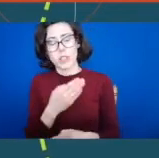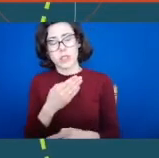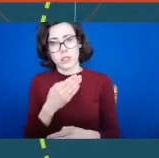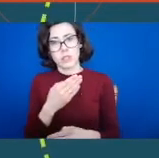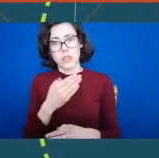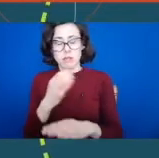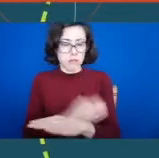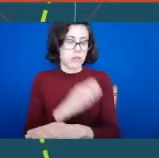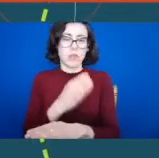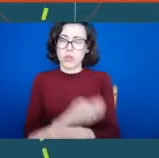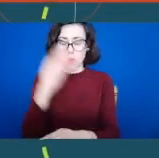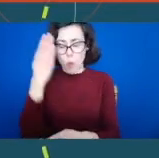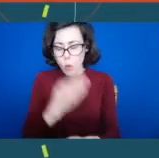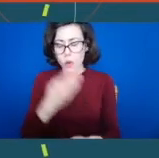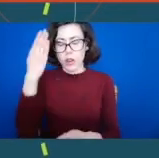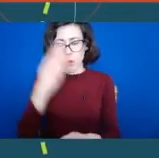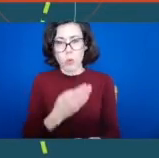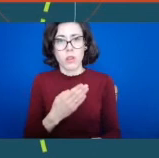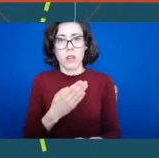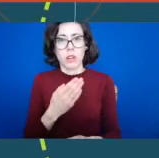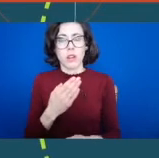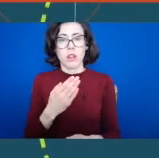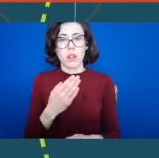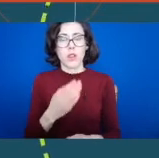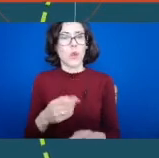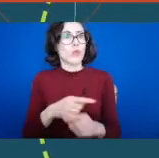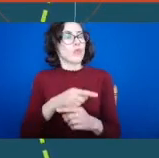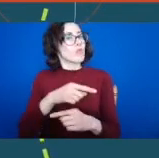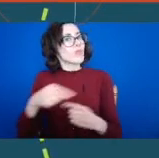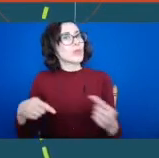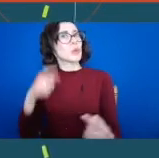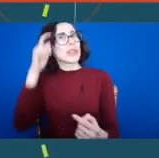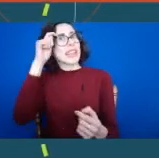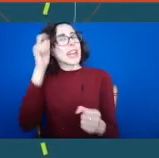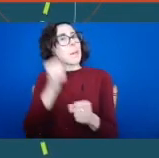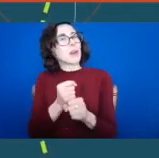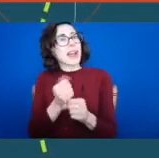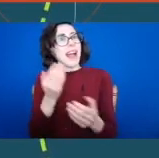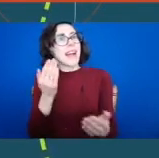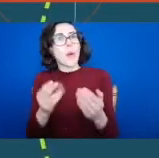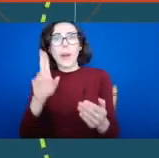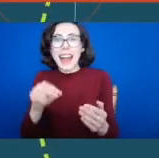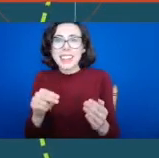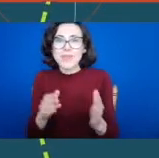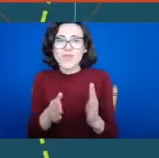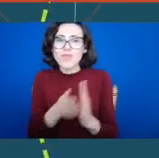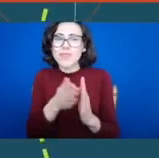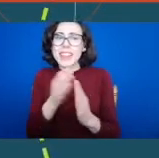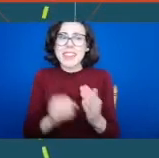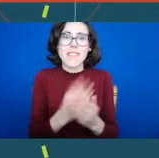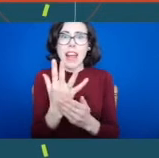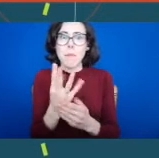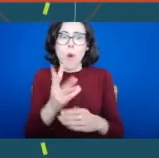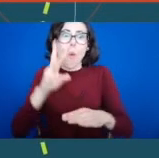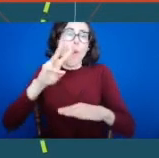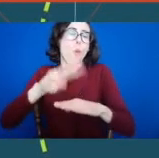So obviously we need to begin to think about how do we build out wellness programs through sports that